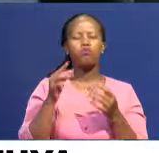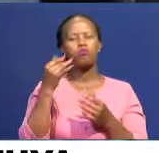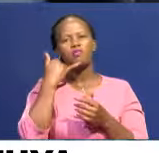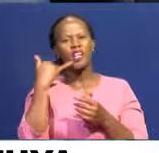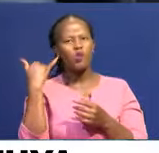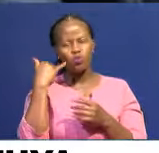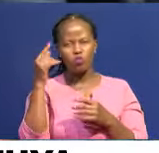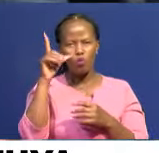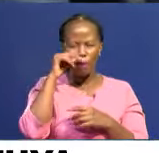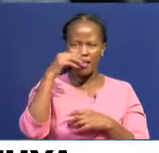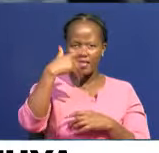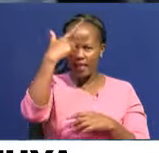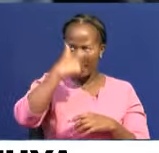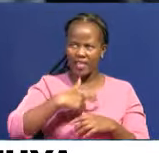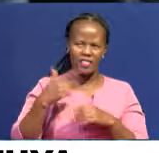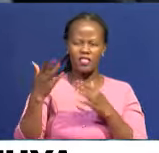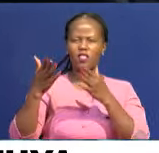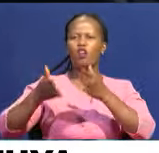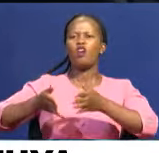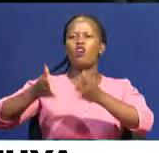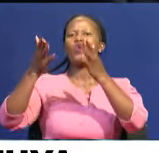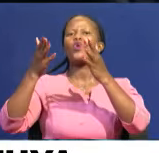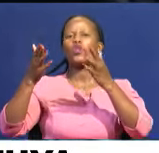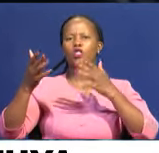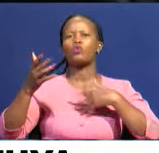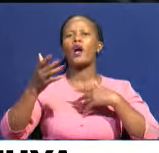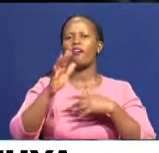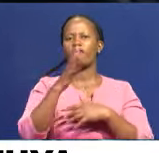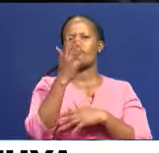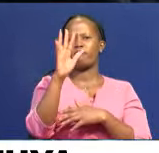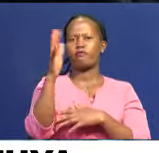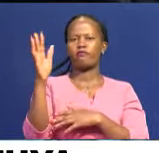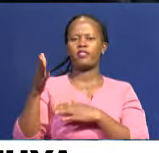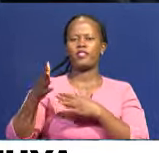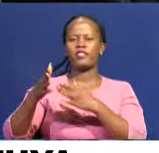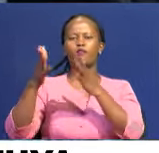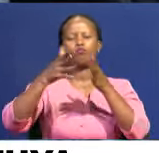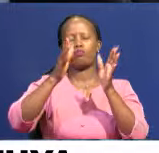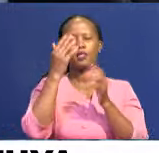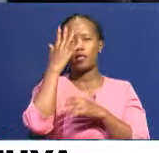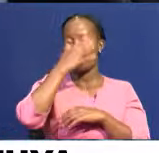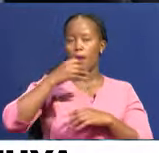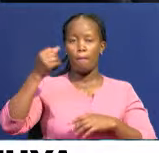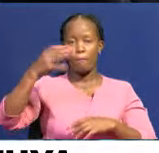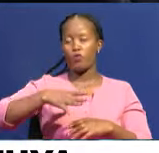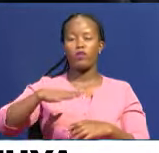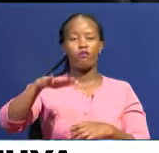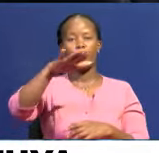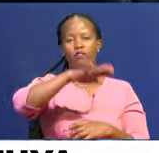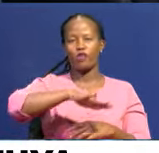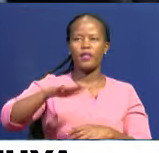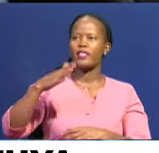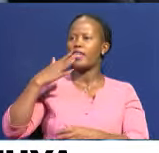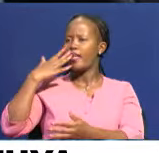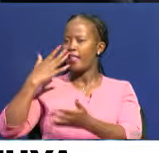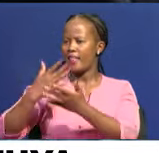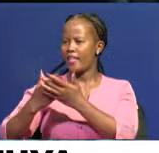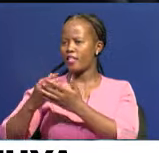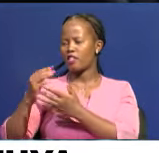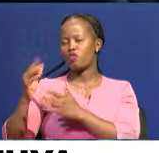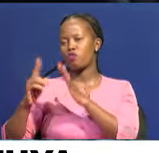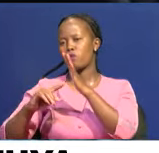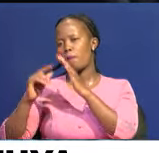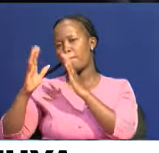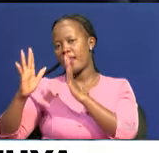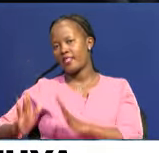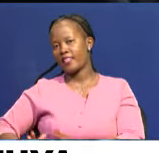Thika, the road, there must be trees along the road. That is the beauty of an environment. So thank you very much, Waziri. Thank you